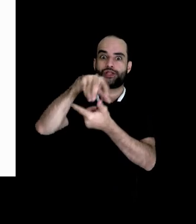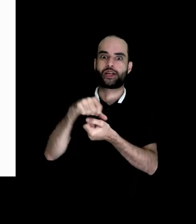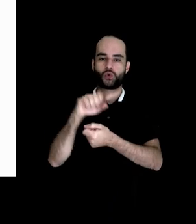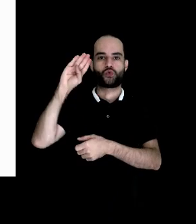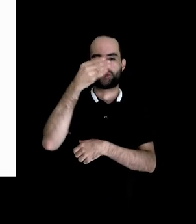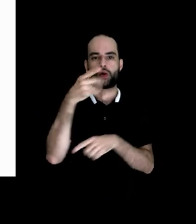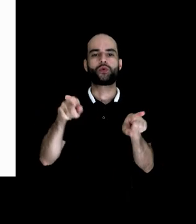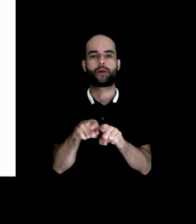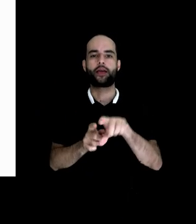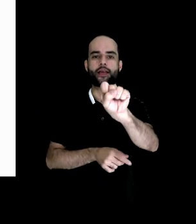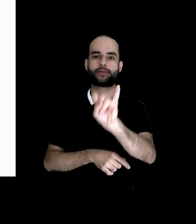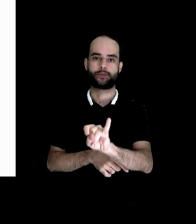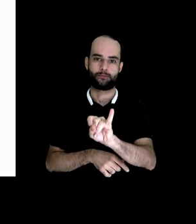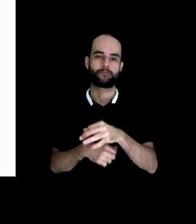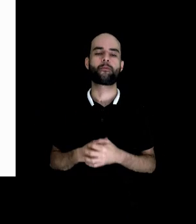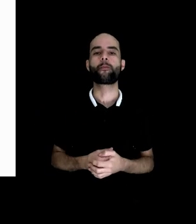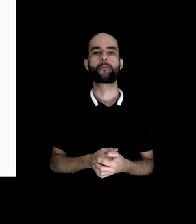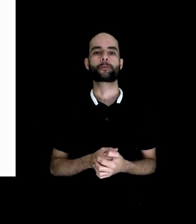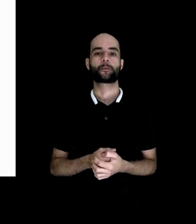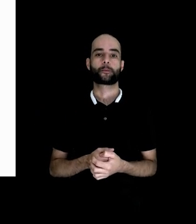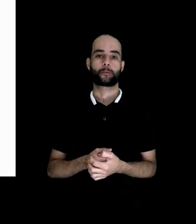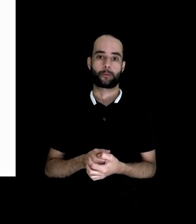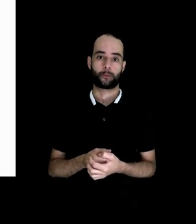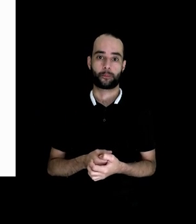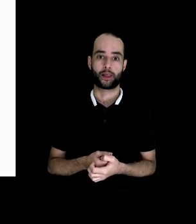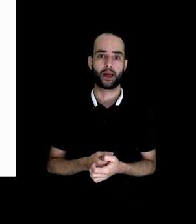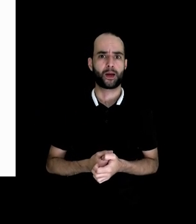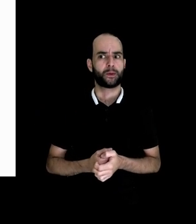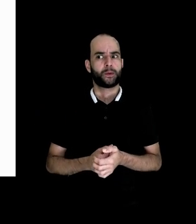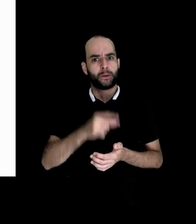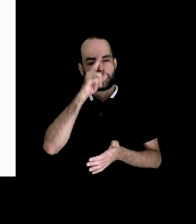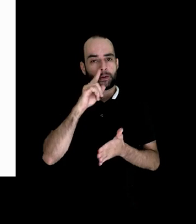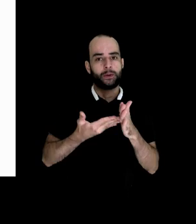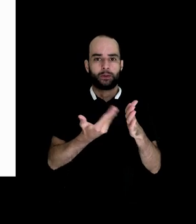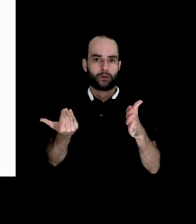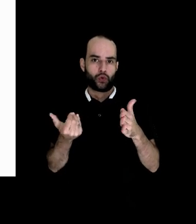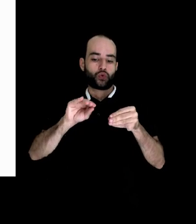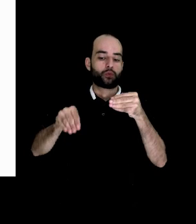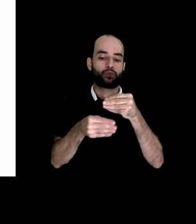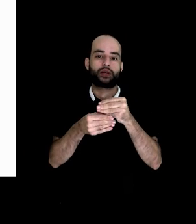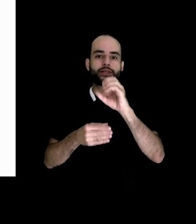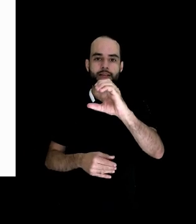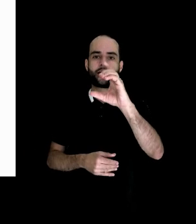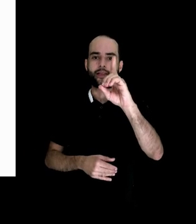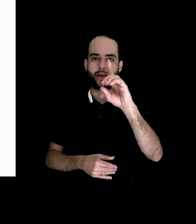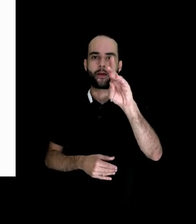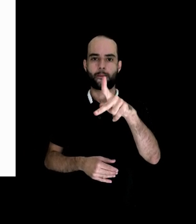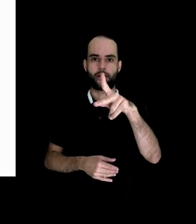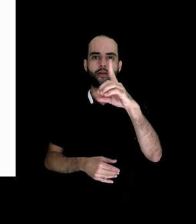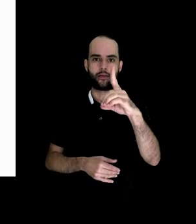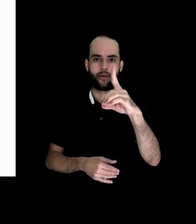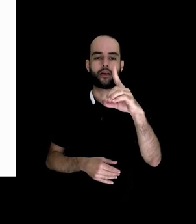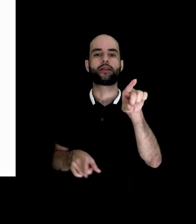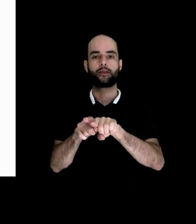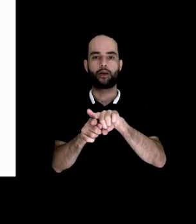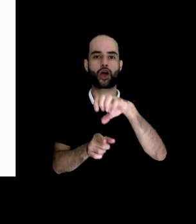of Deafblind and Sense International. One line below, in centralized black ink, is written,